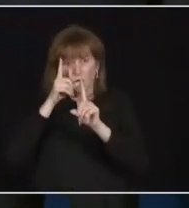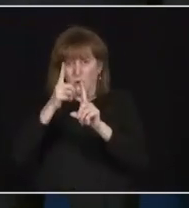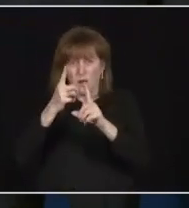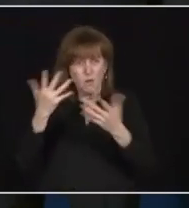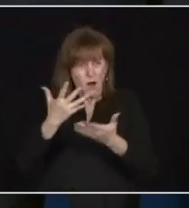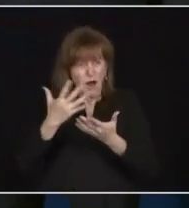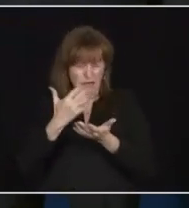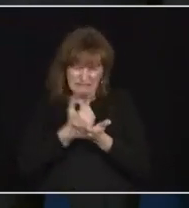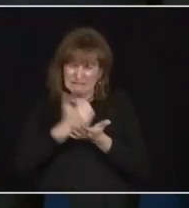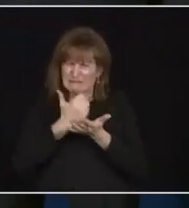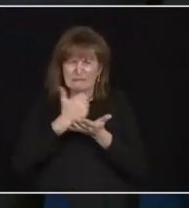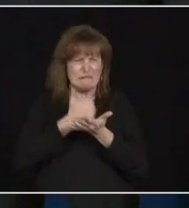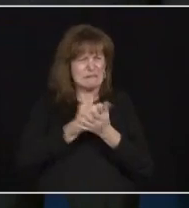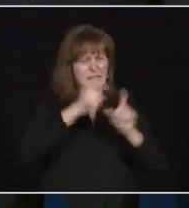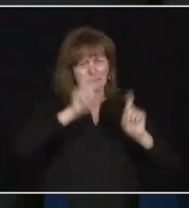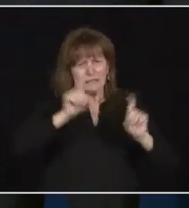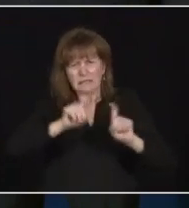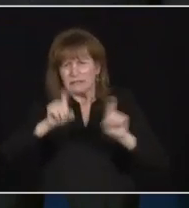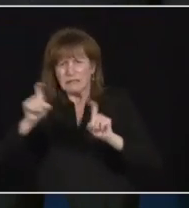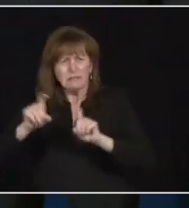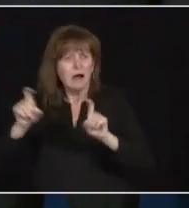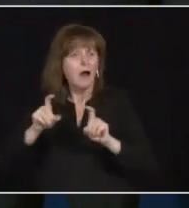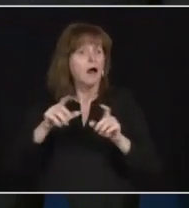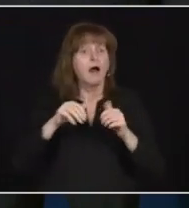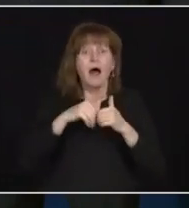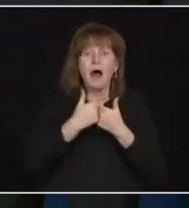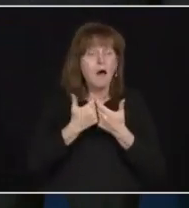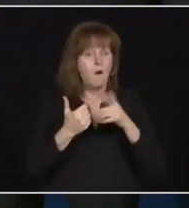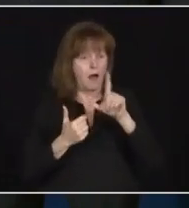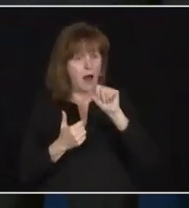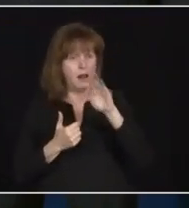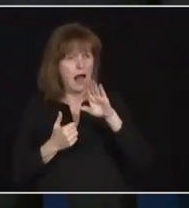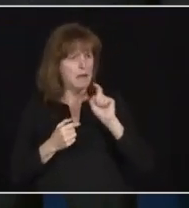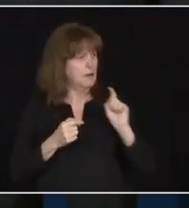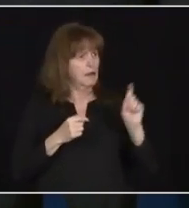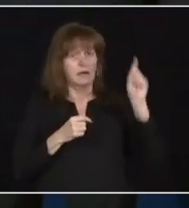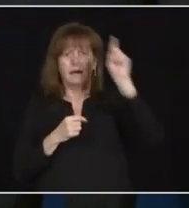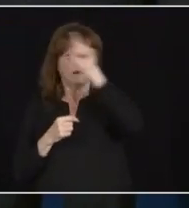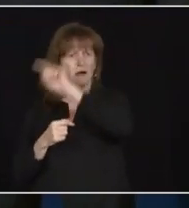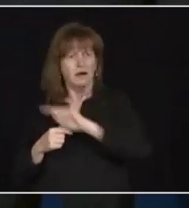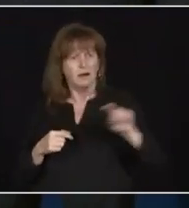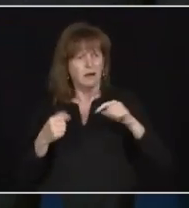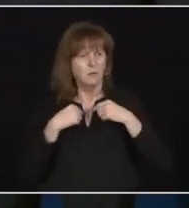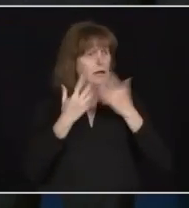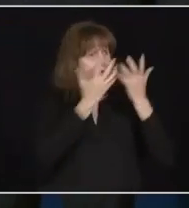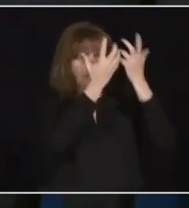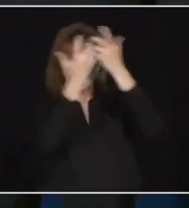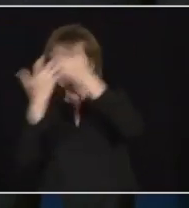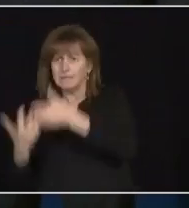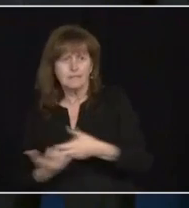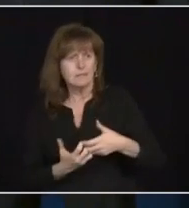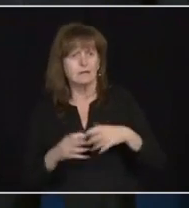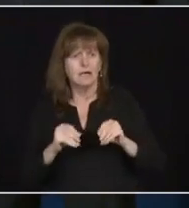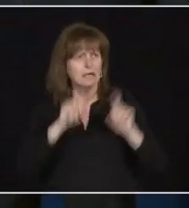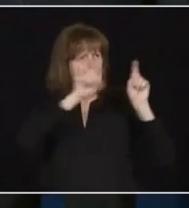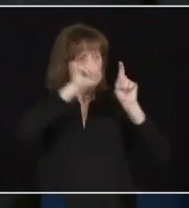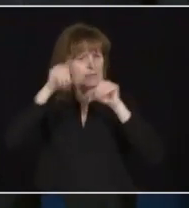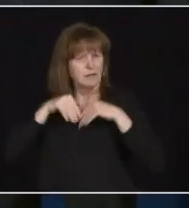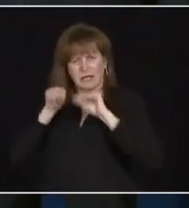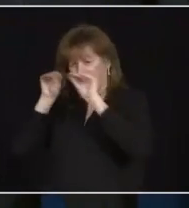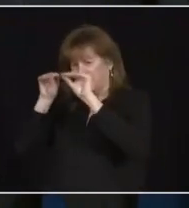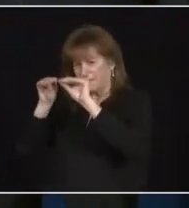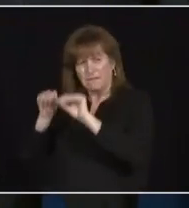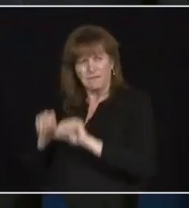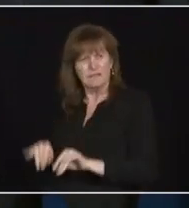working as an integrated lab testing network across the province. This is being achieved through daily check-ins and